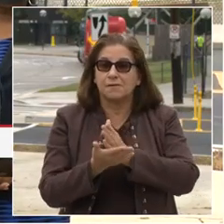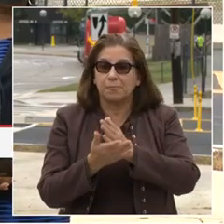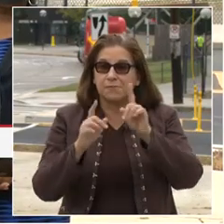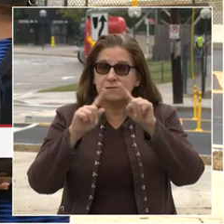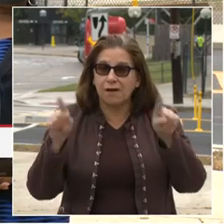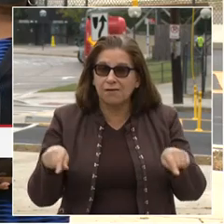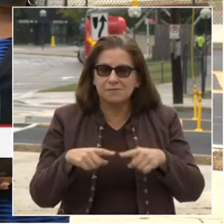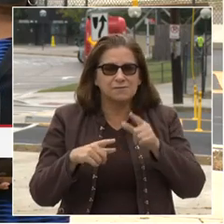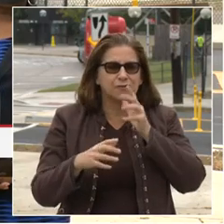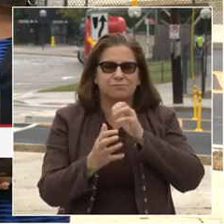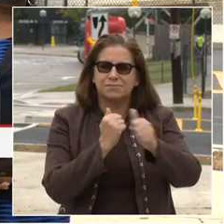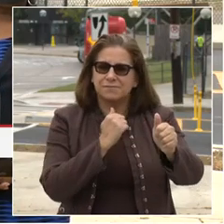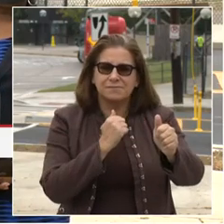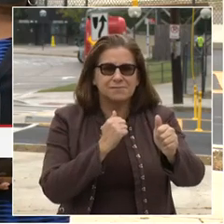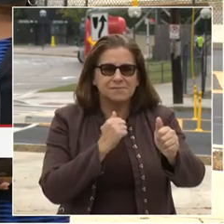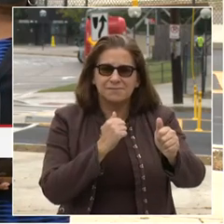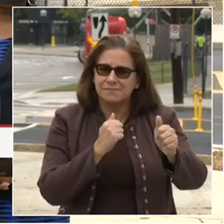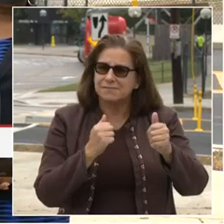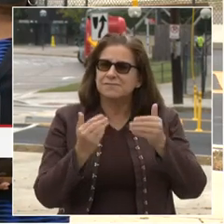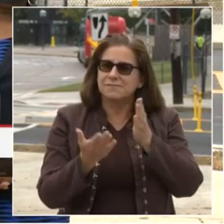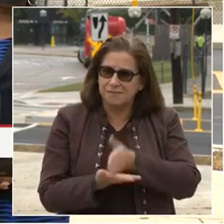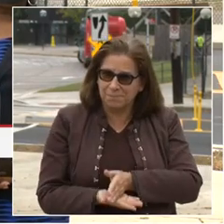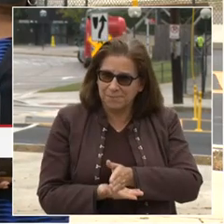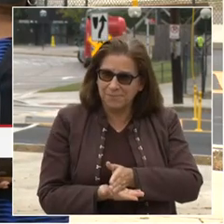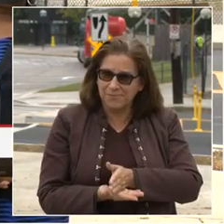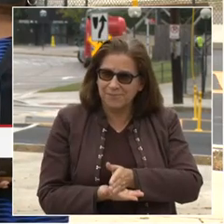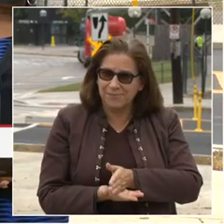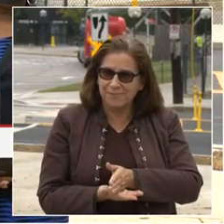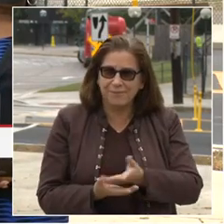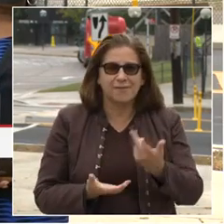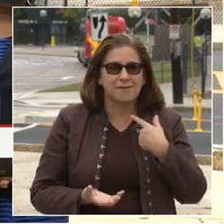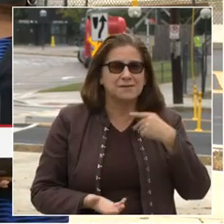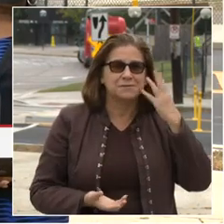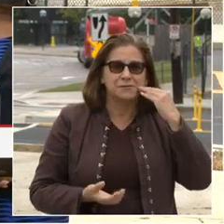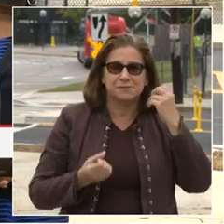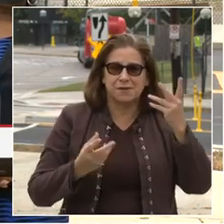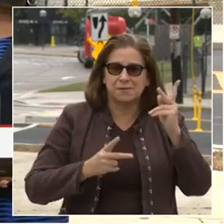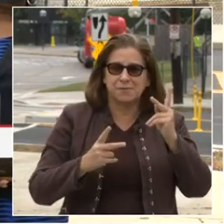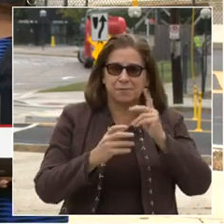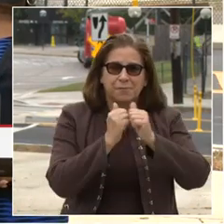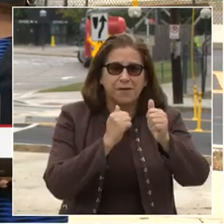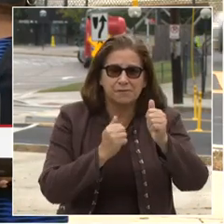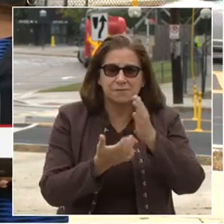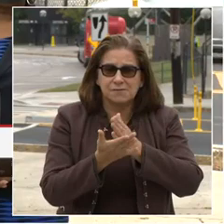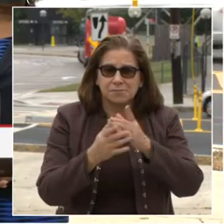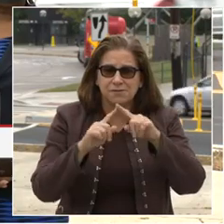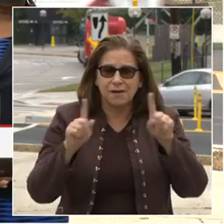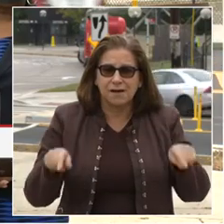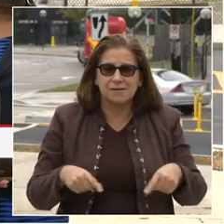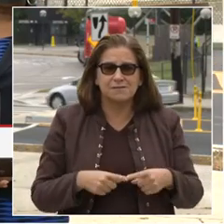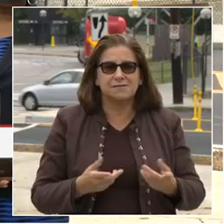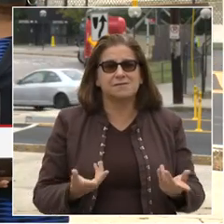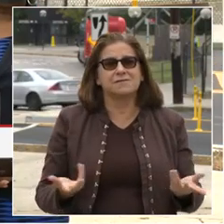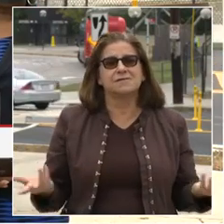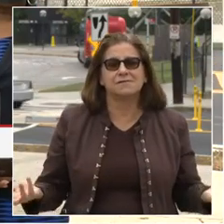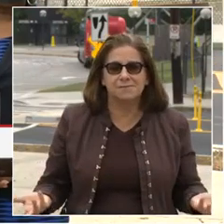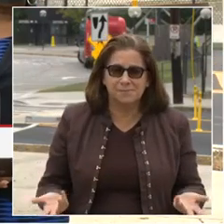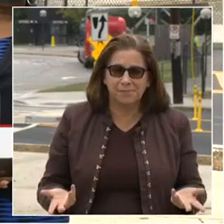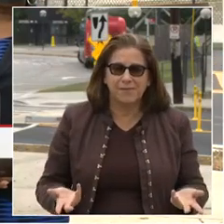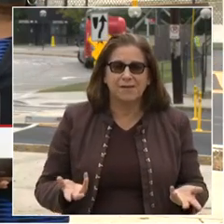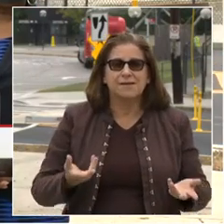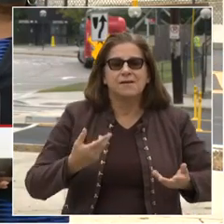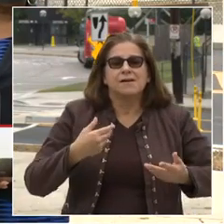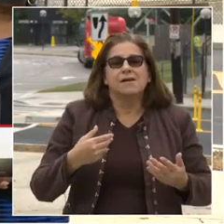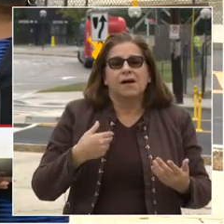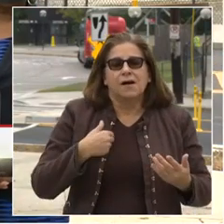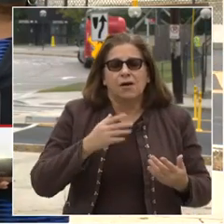eyes day after day. So we don't think that should be a months-long bureaucratic nightmare, and we're going to work very hard